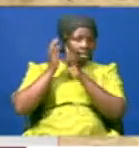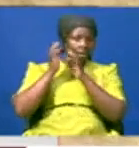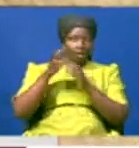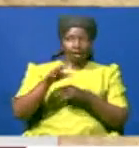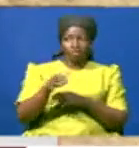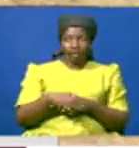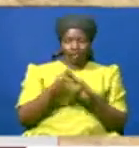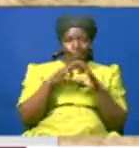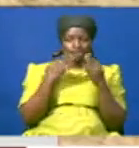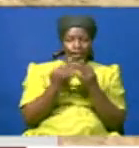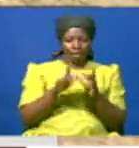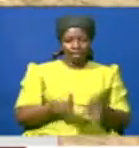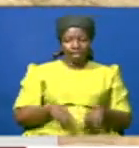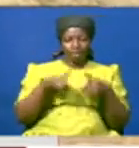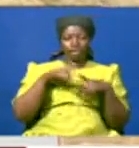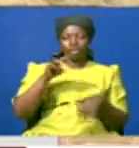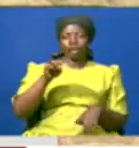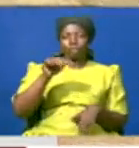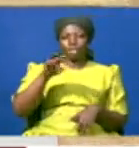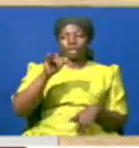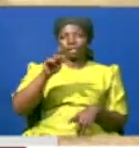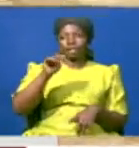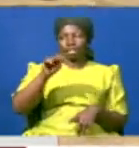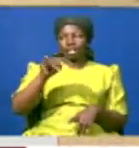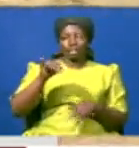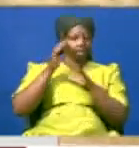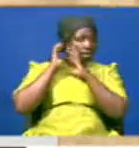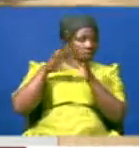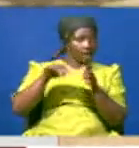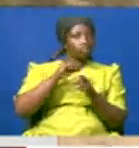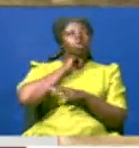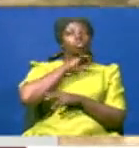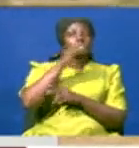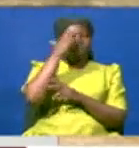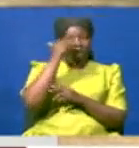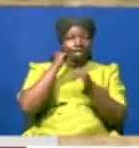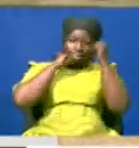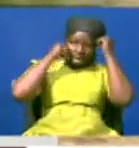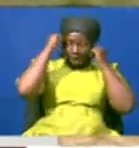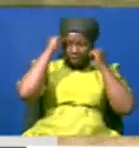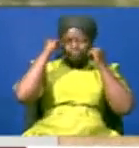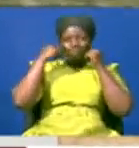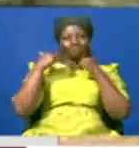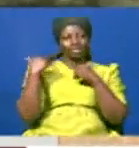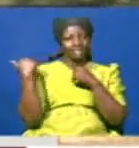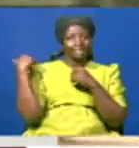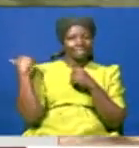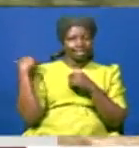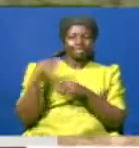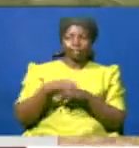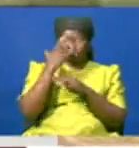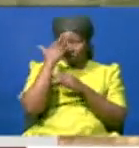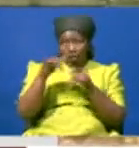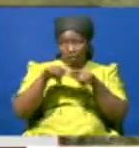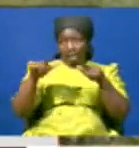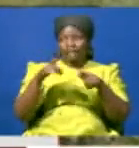Families living in Mariakani, Kilifi County, decry of harassment by the military of a land dispute. The residents claim that the government approached